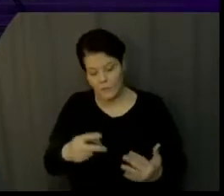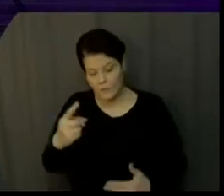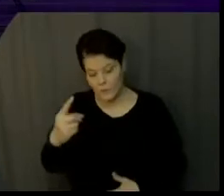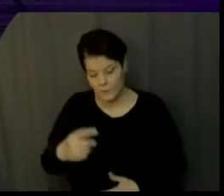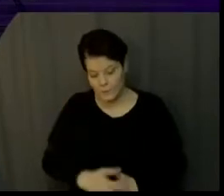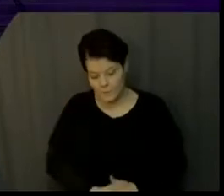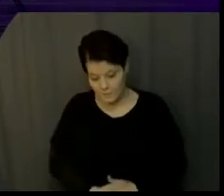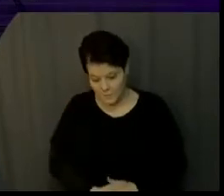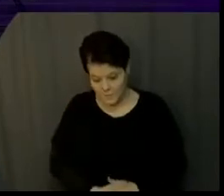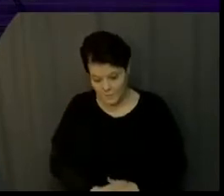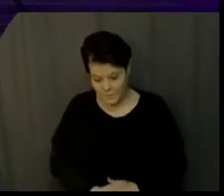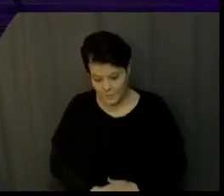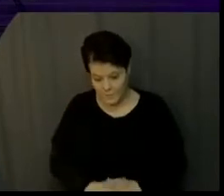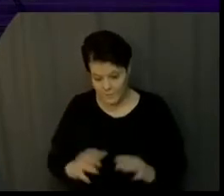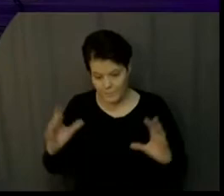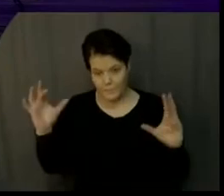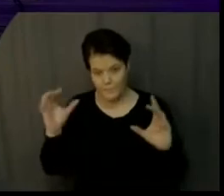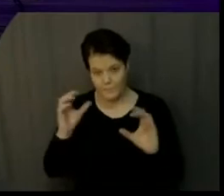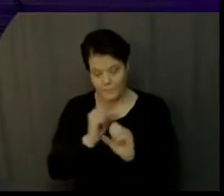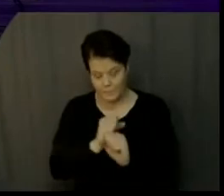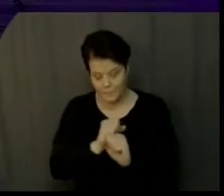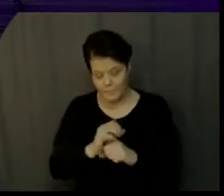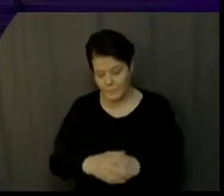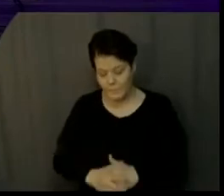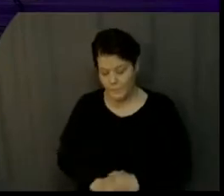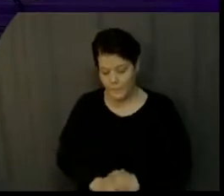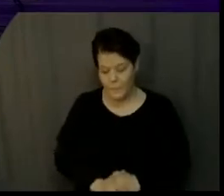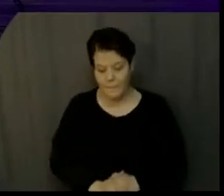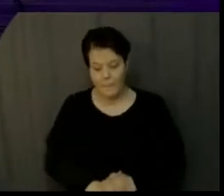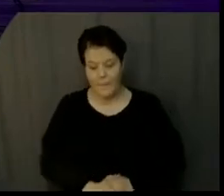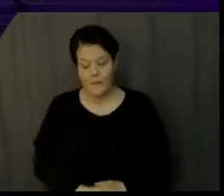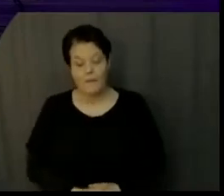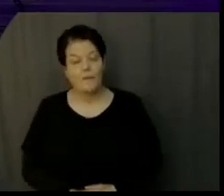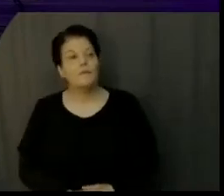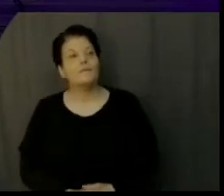The author of Hebrews he's challenging his church.